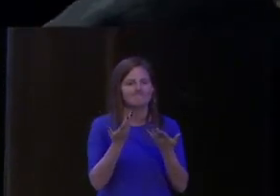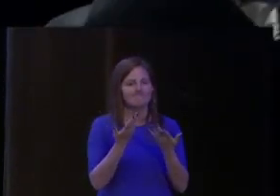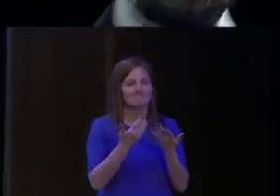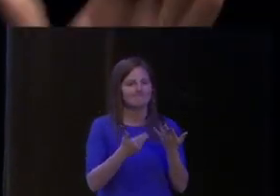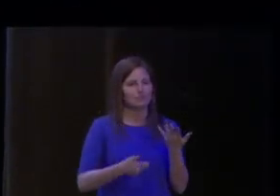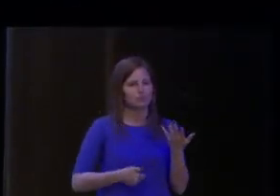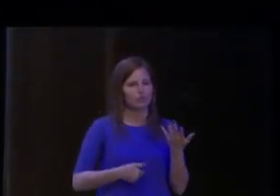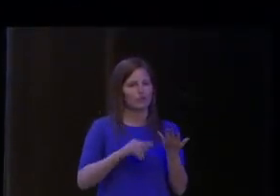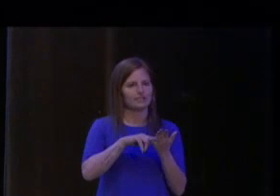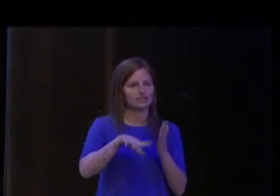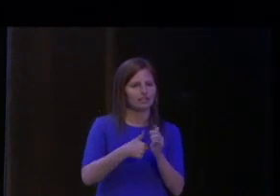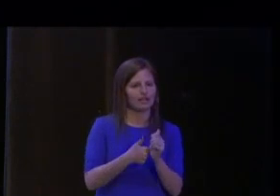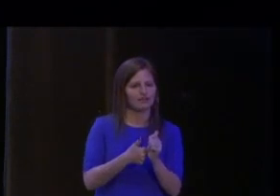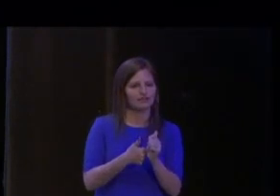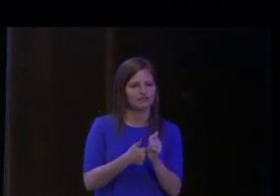soulful intentionality.